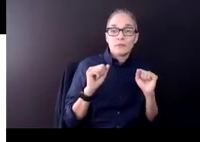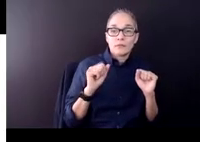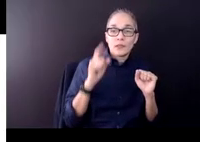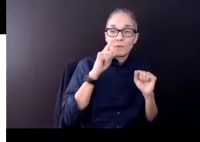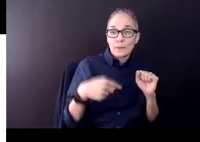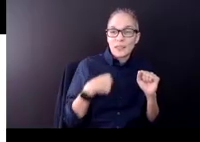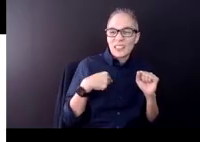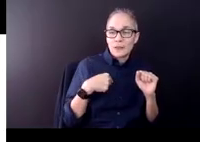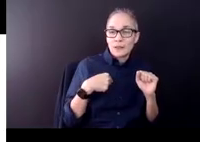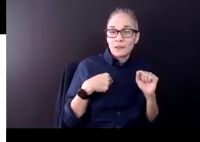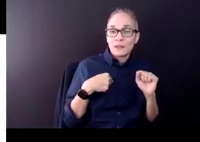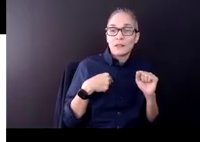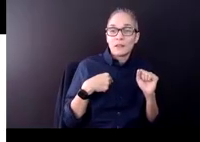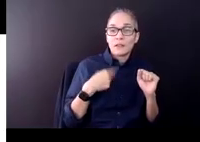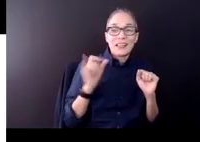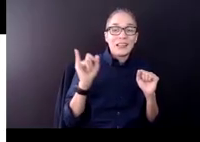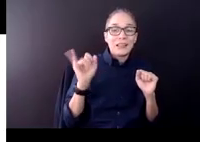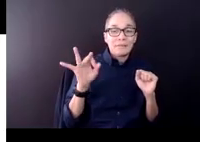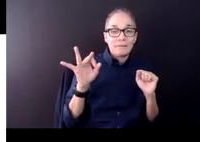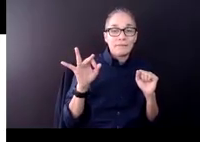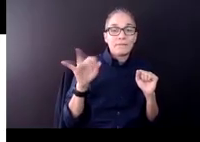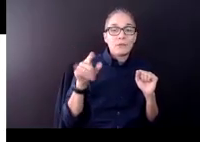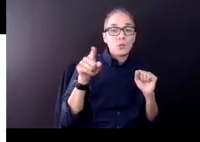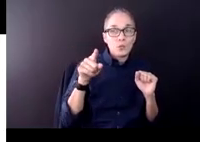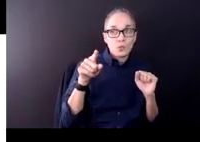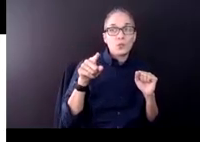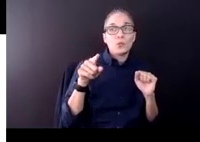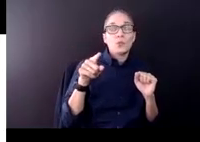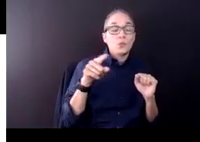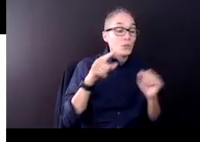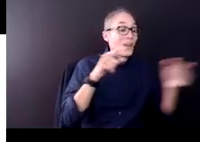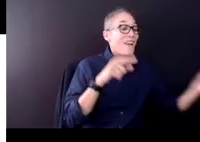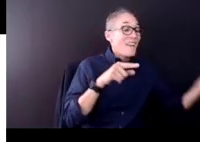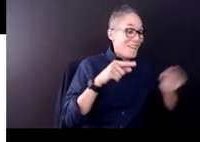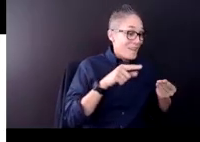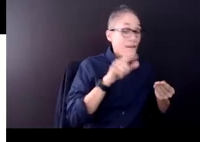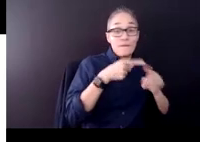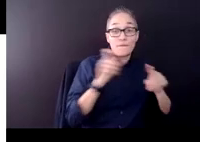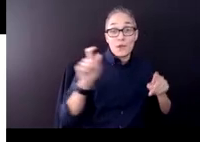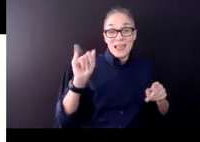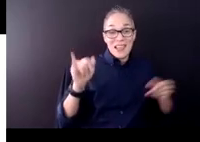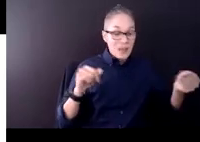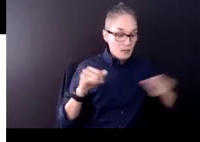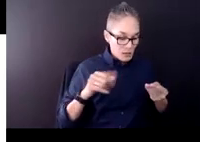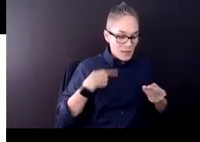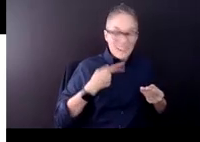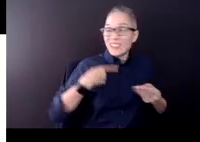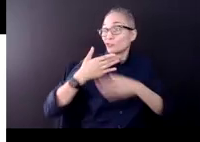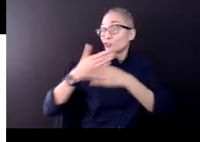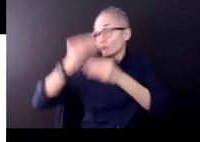for media literacy in general. I mean, if you're gonna pass some information on before, if you're gonna pass something on to someone